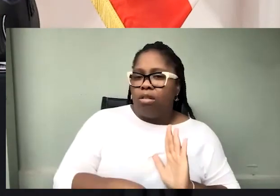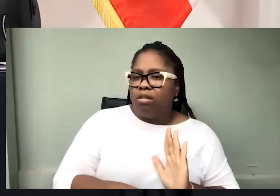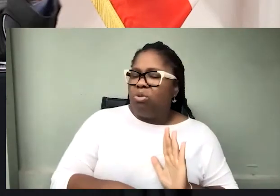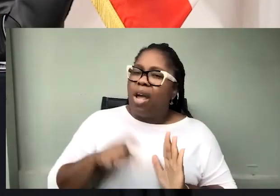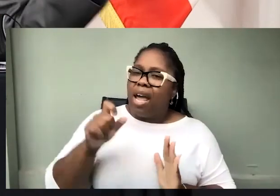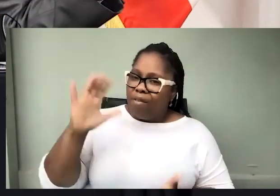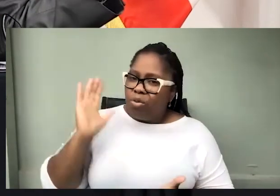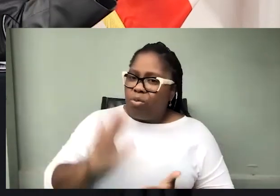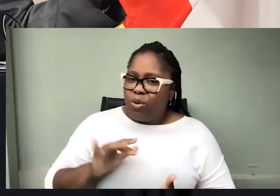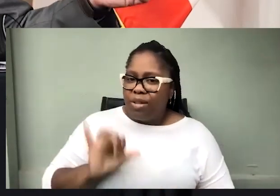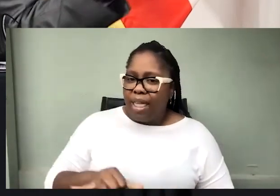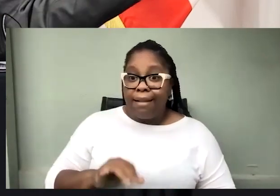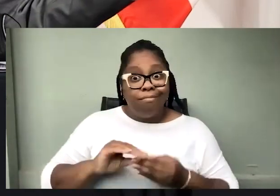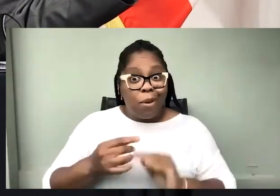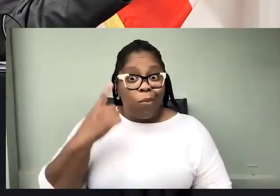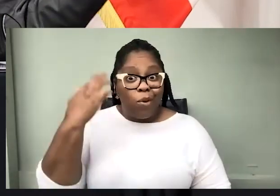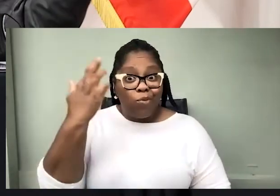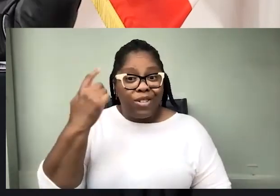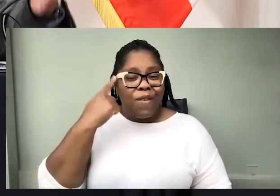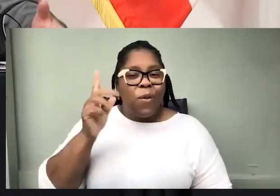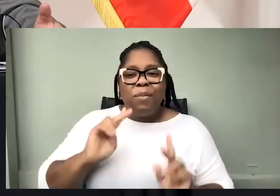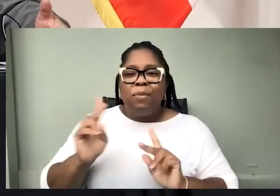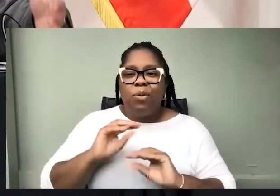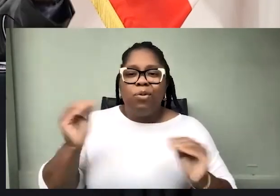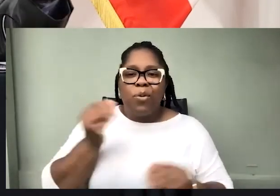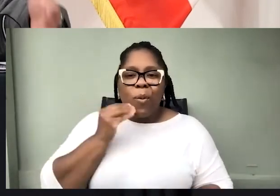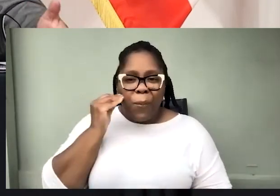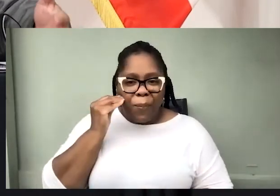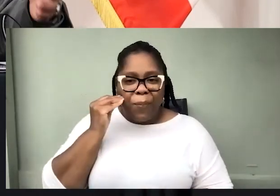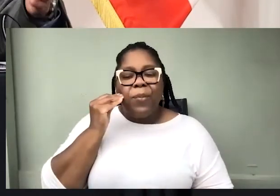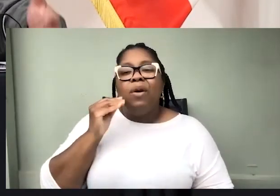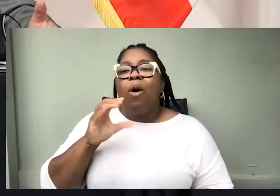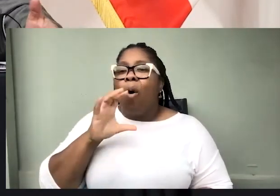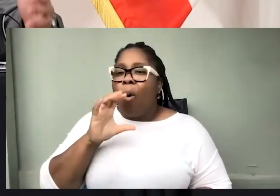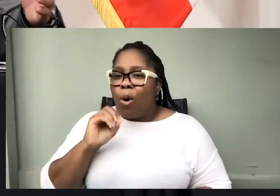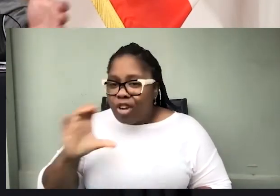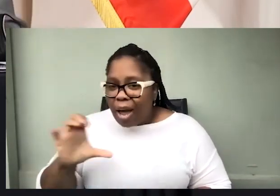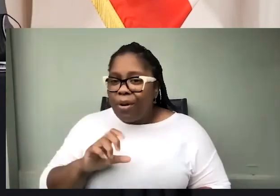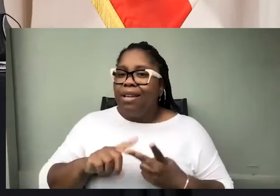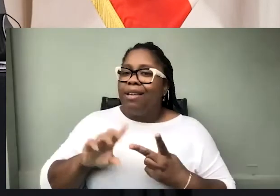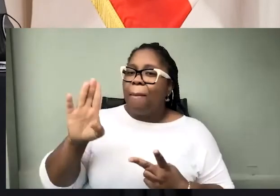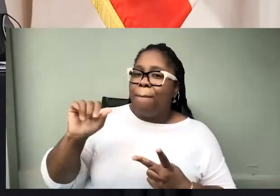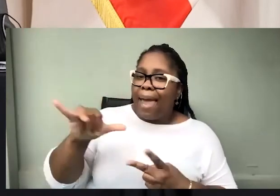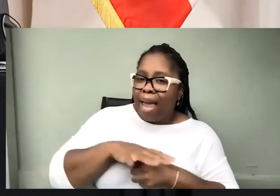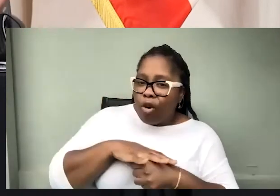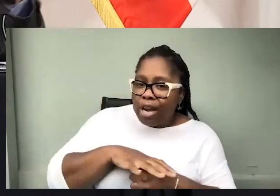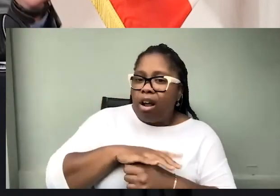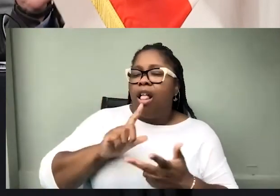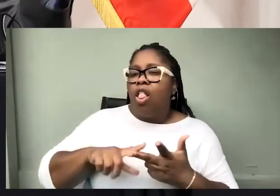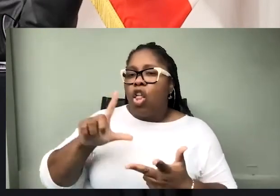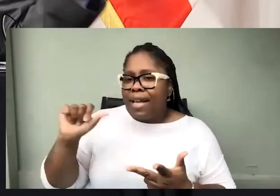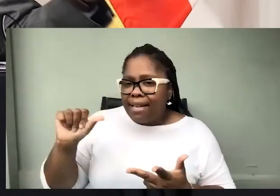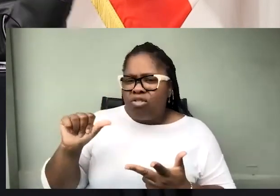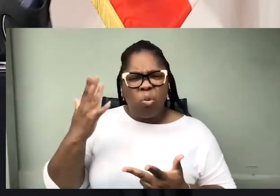by the way, also the #1 cause of homelessness. In Orange County, in the Bay Area, in Los Angeles, in most counties, the